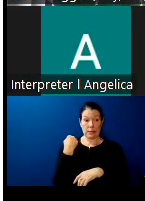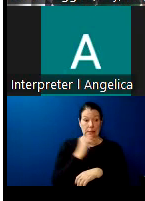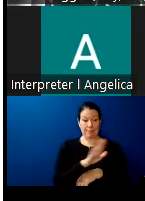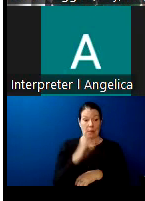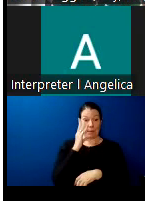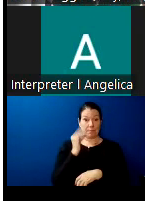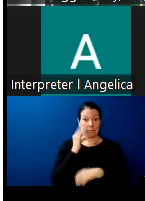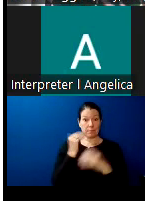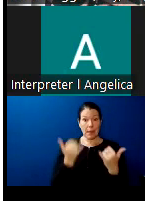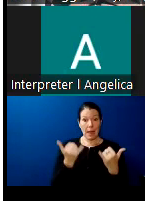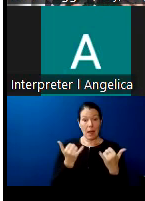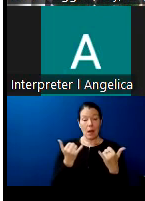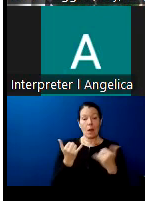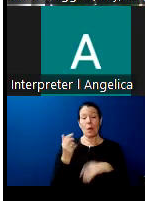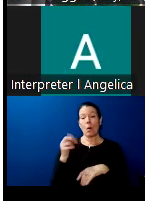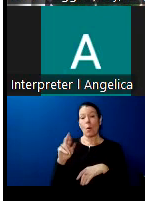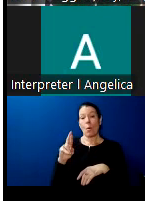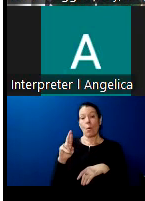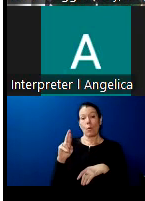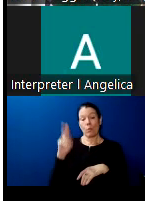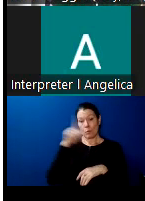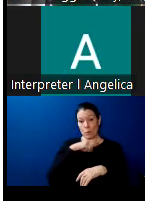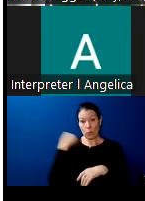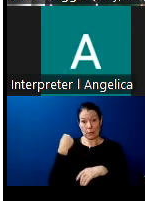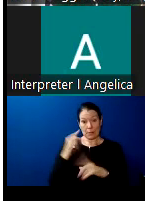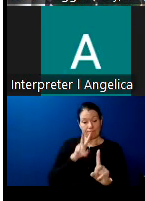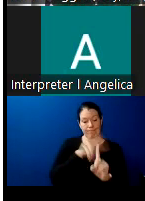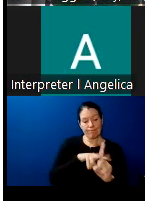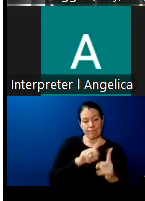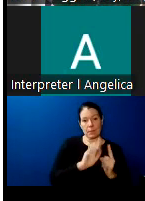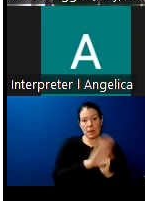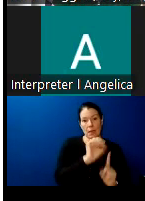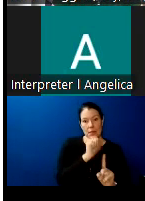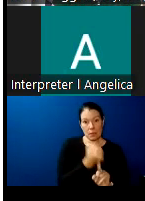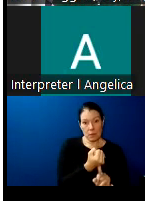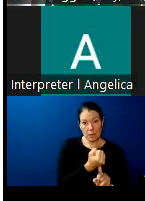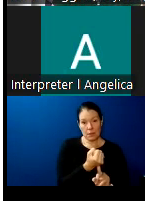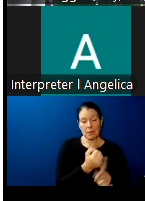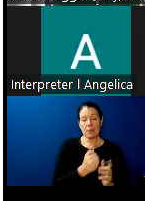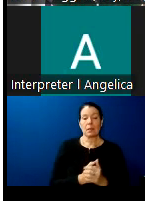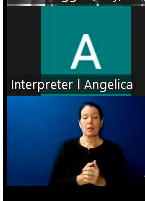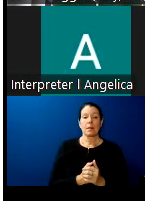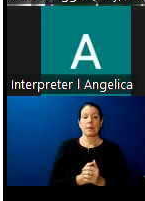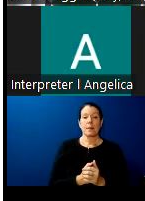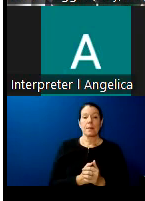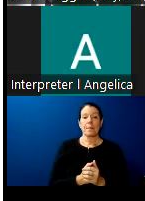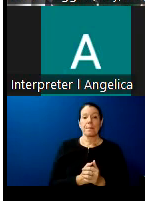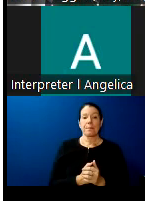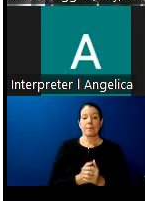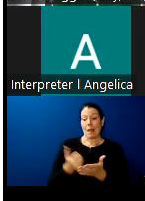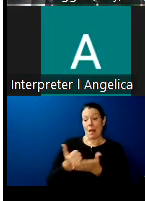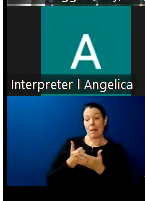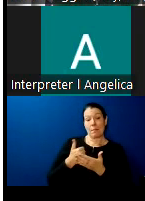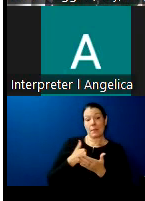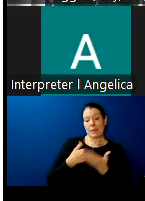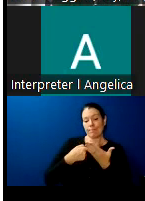experiencing or the risks that generally apply to their situation. So it's helpful for me to